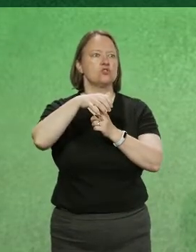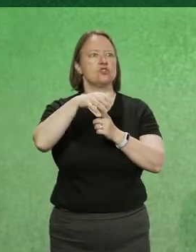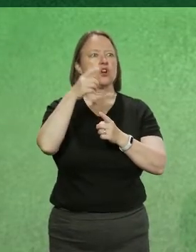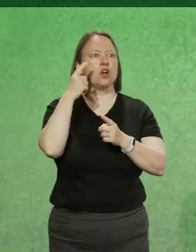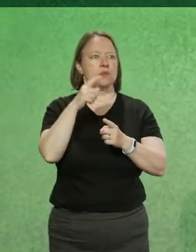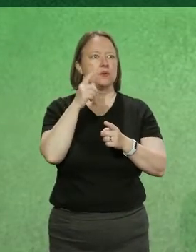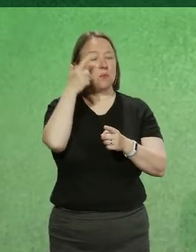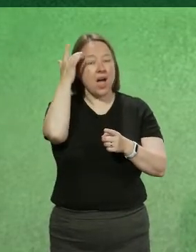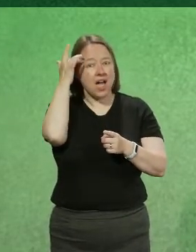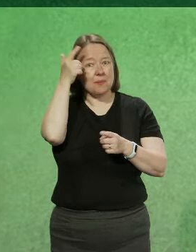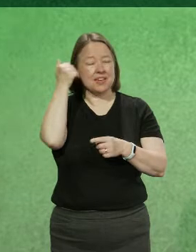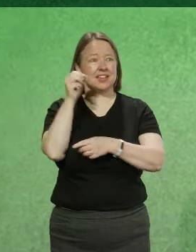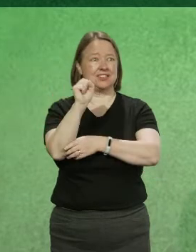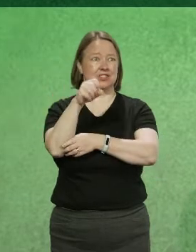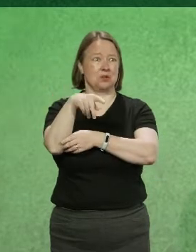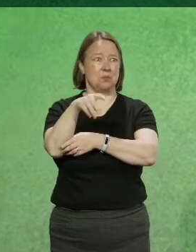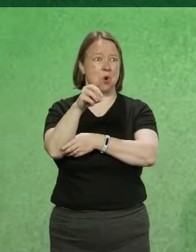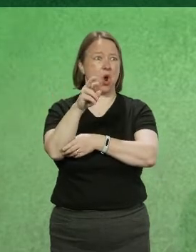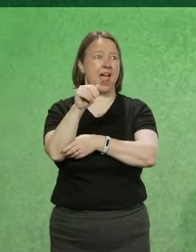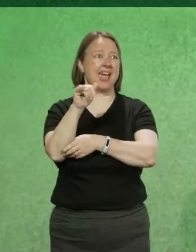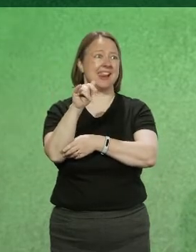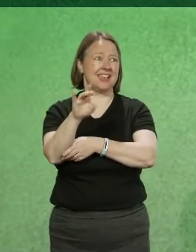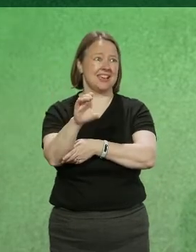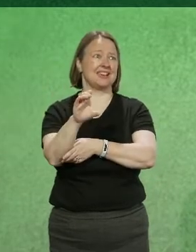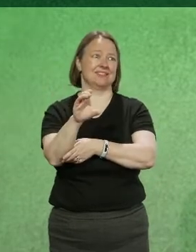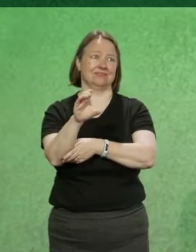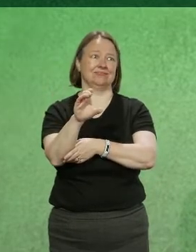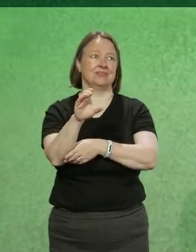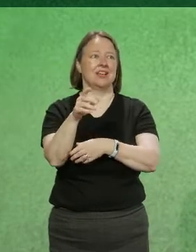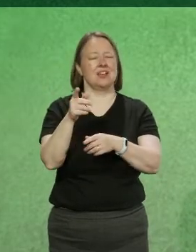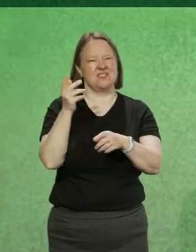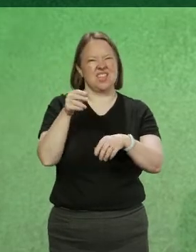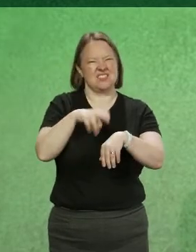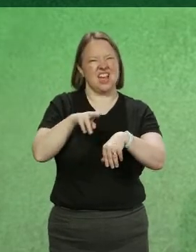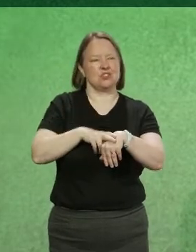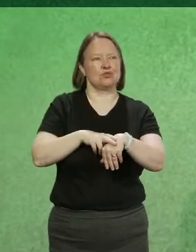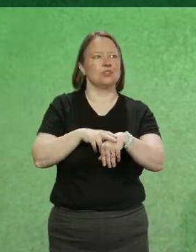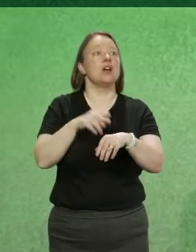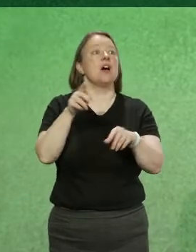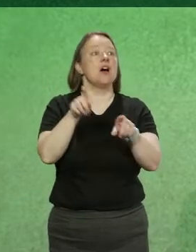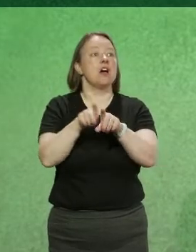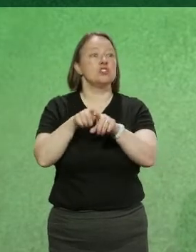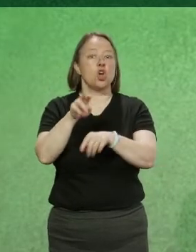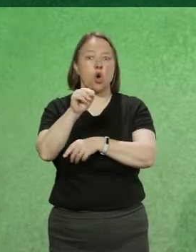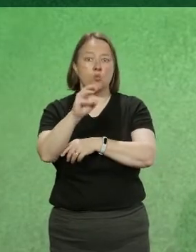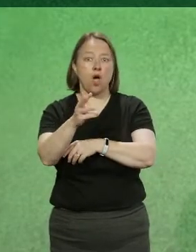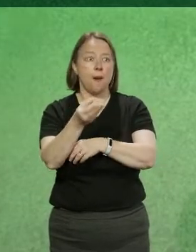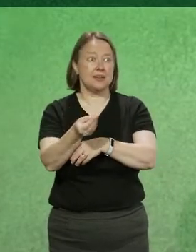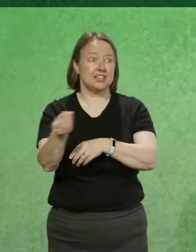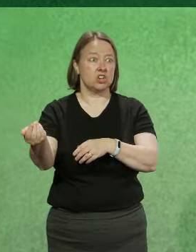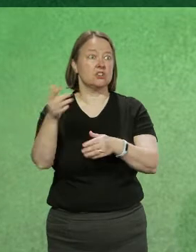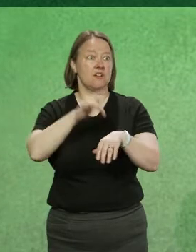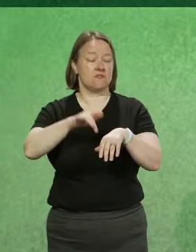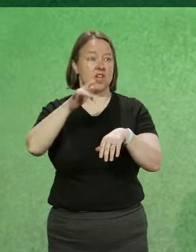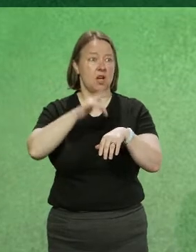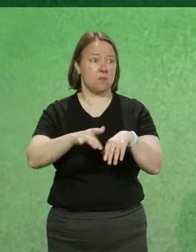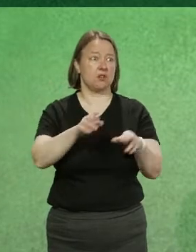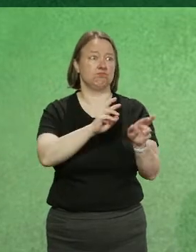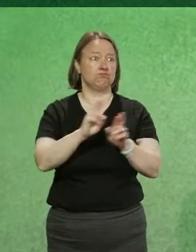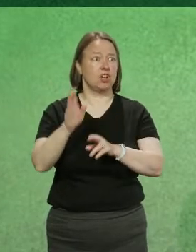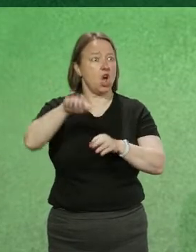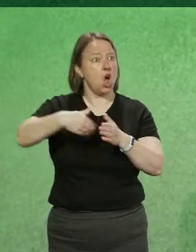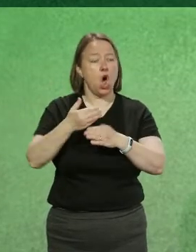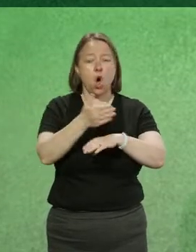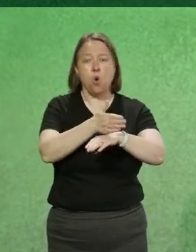sporadic nature of the natural ones. Also, our raw materials are readily available, and all the woodworkers, that's all of